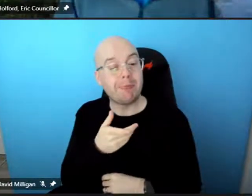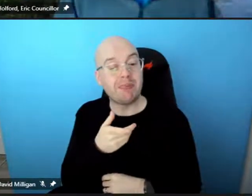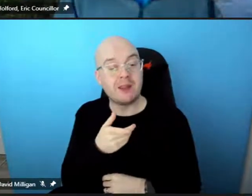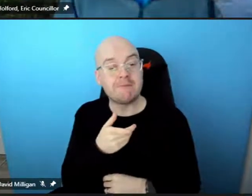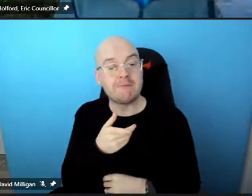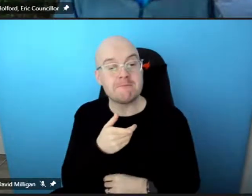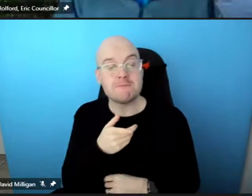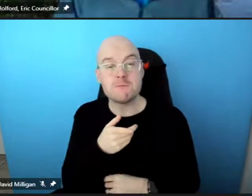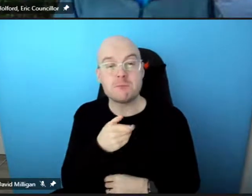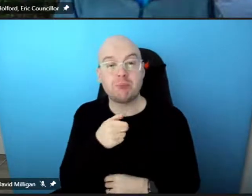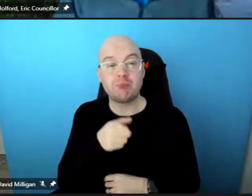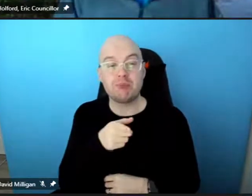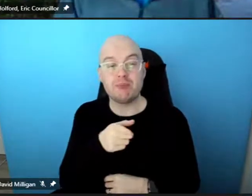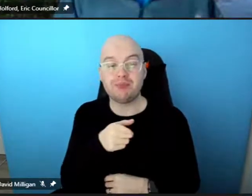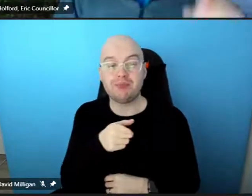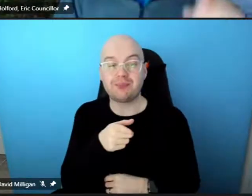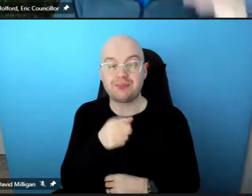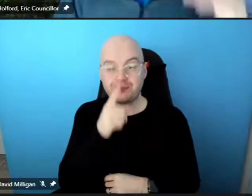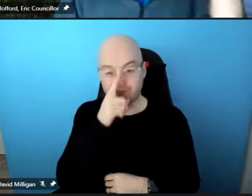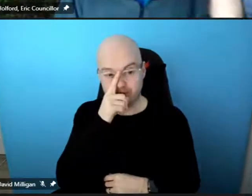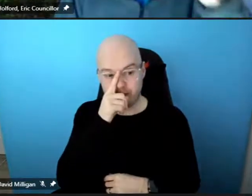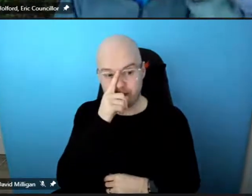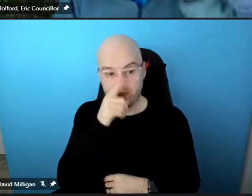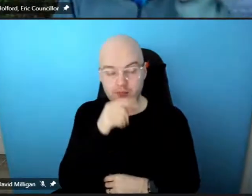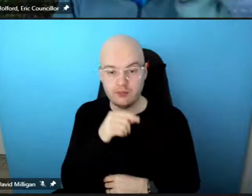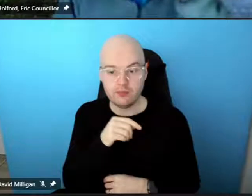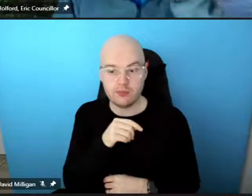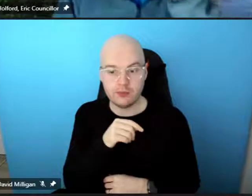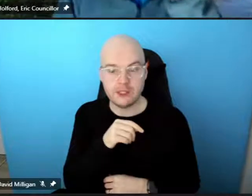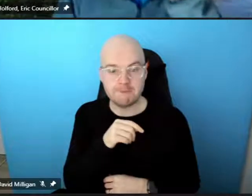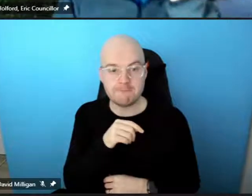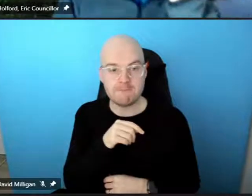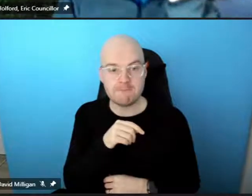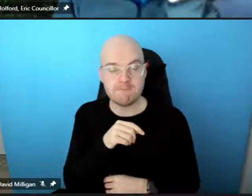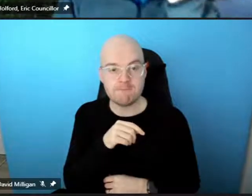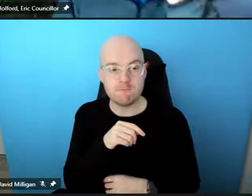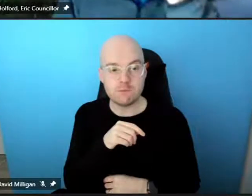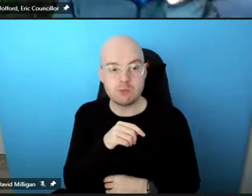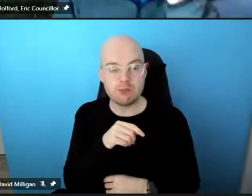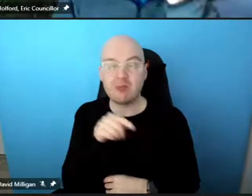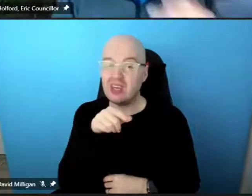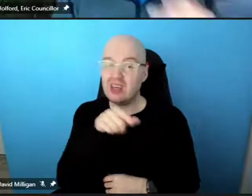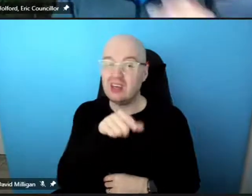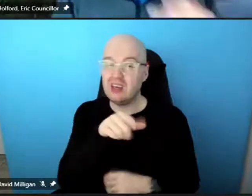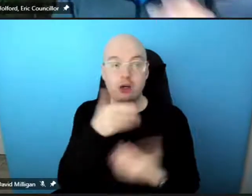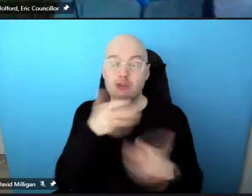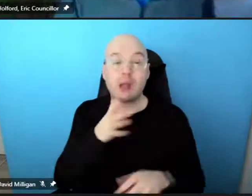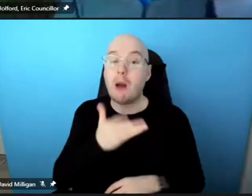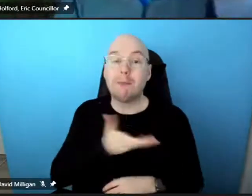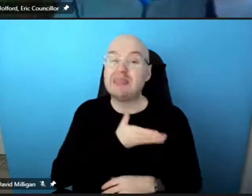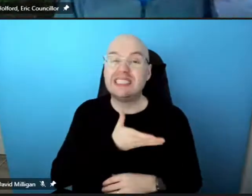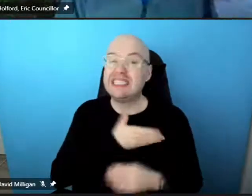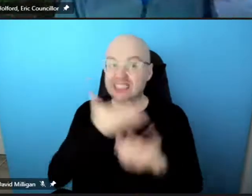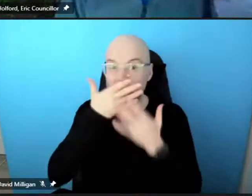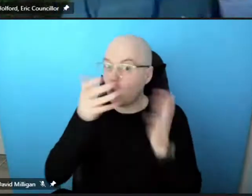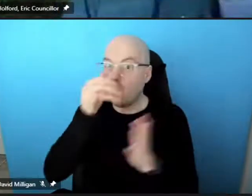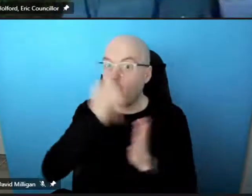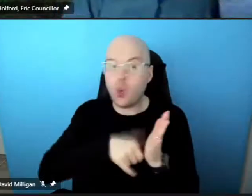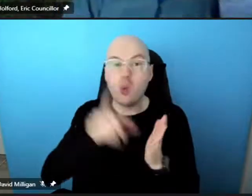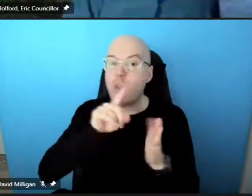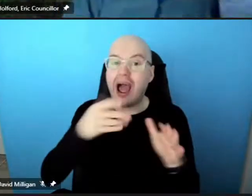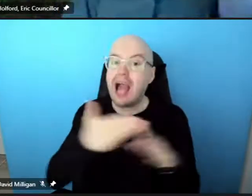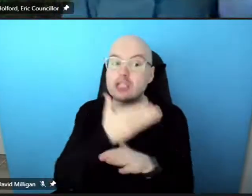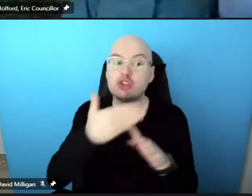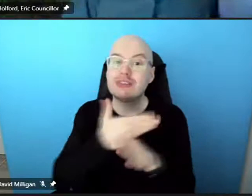of actions. Now, the actions tend to always be at a fairly high level and relate to the Project Management Office itself